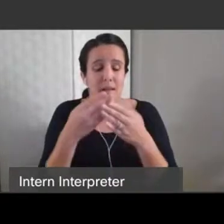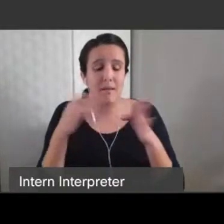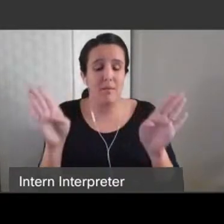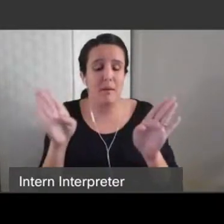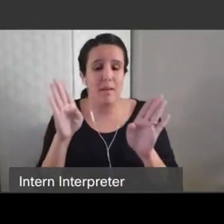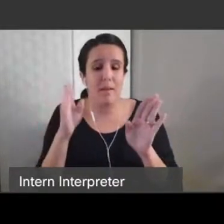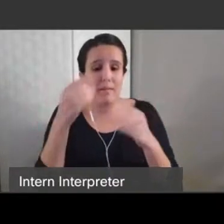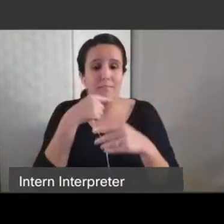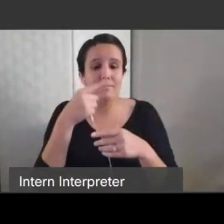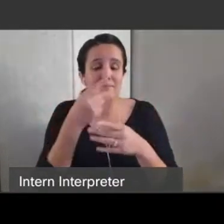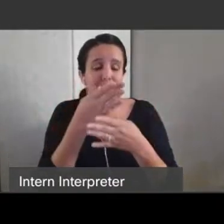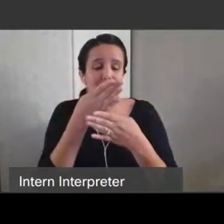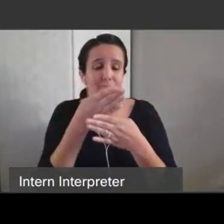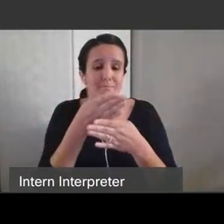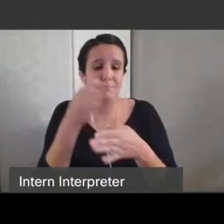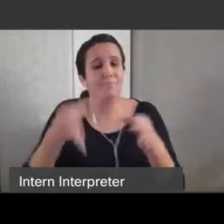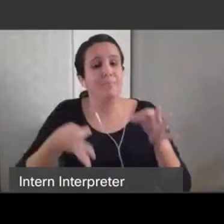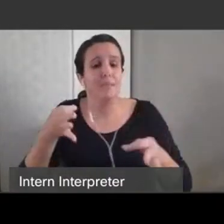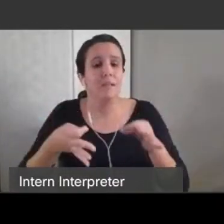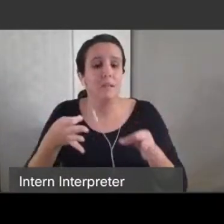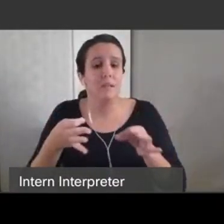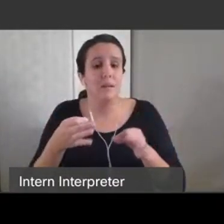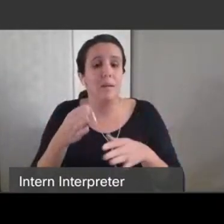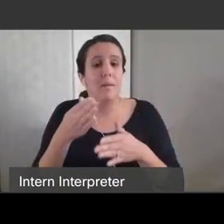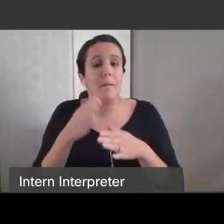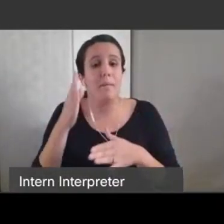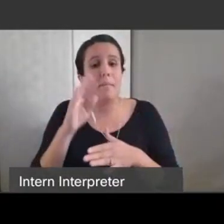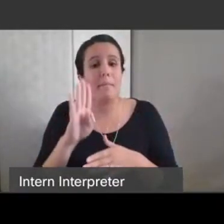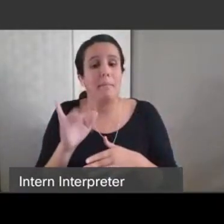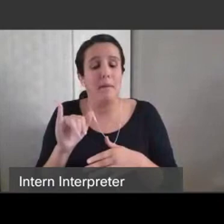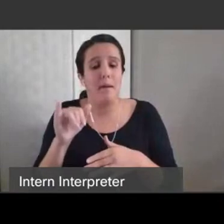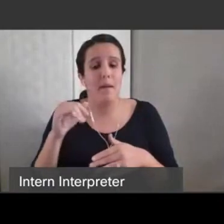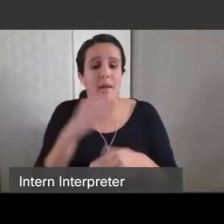before the consideration by the House and Senate. Thank you.